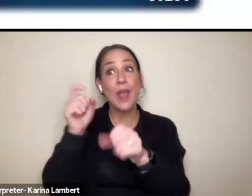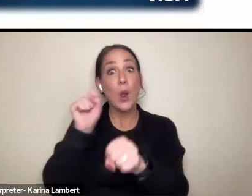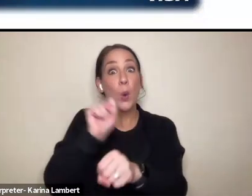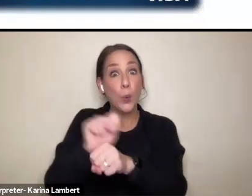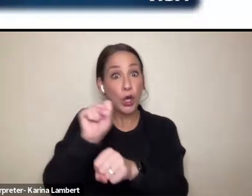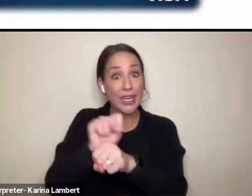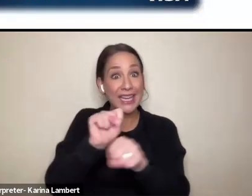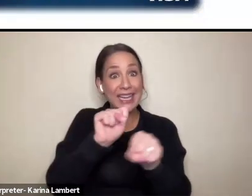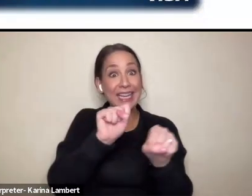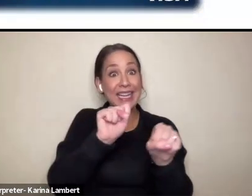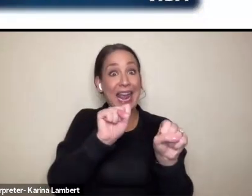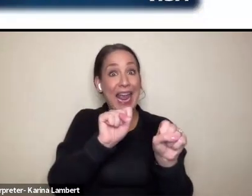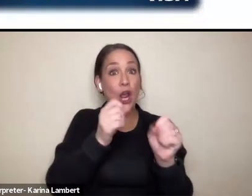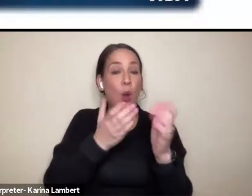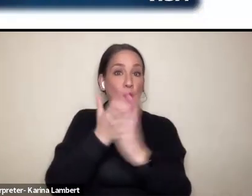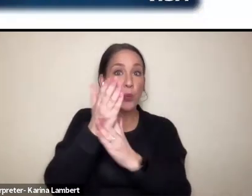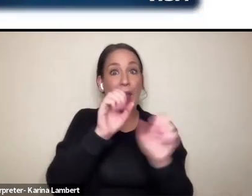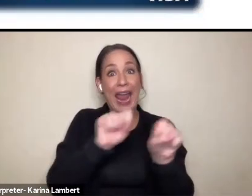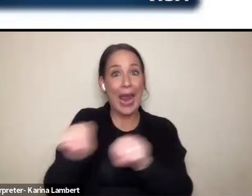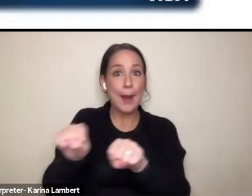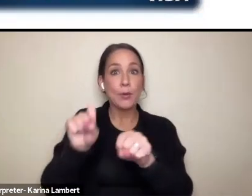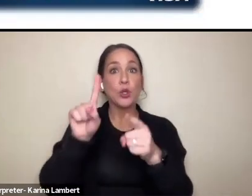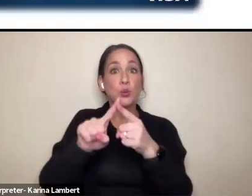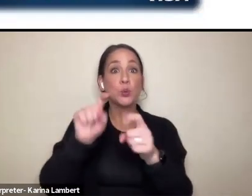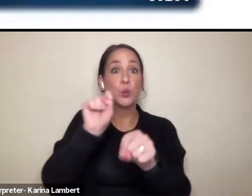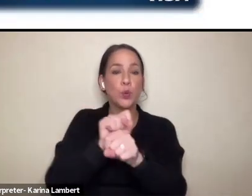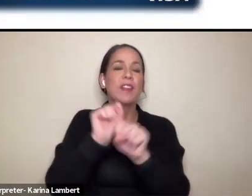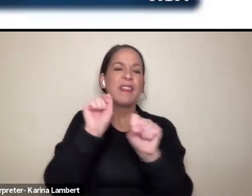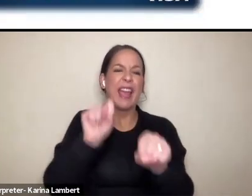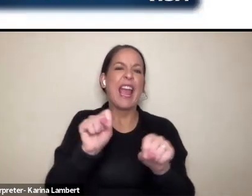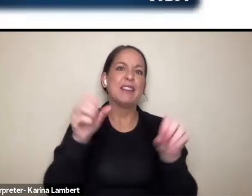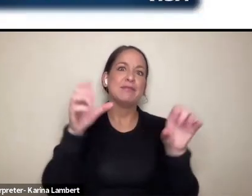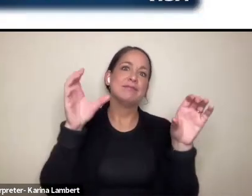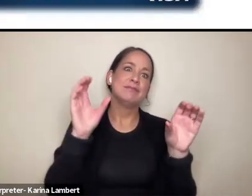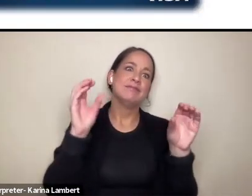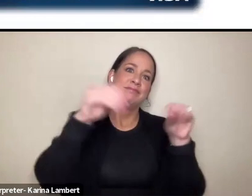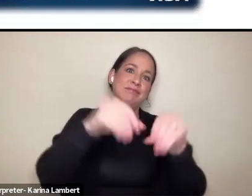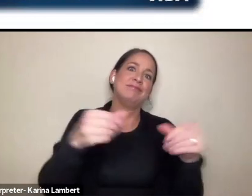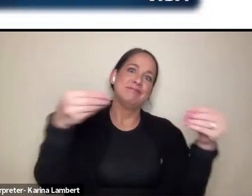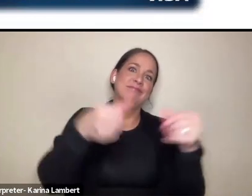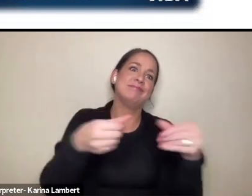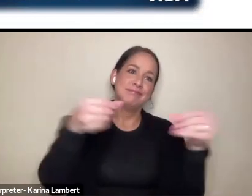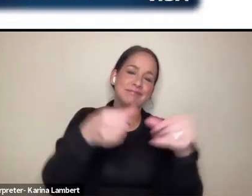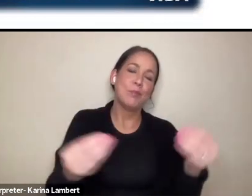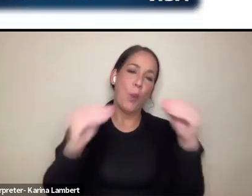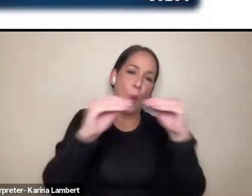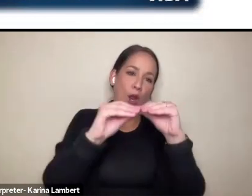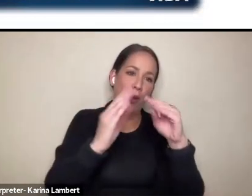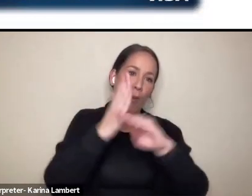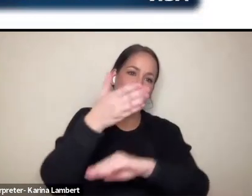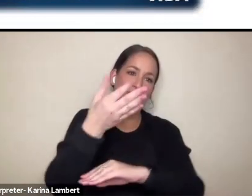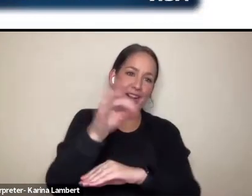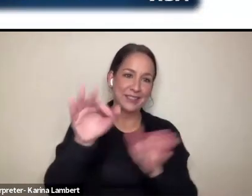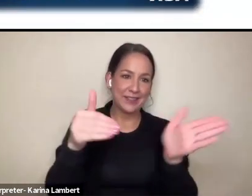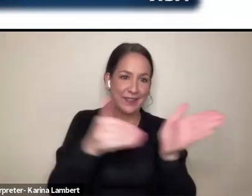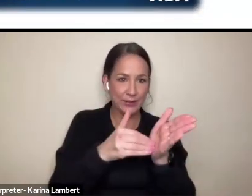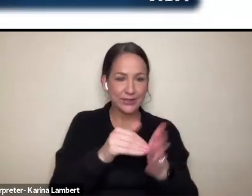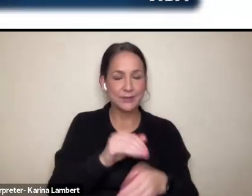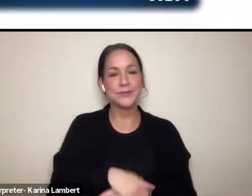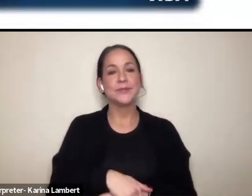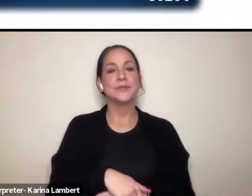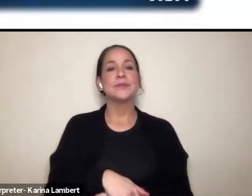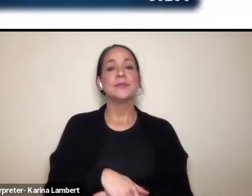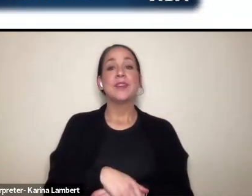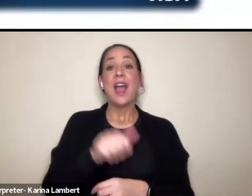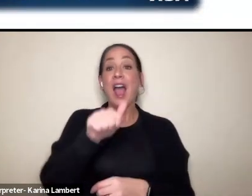Work. Another new feature we just added about a month ago was the mobile app. So people can manage their Able account